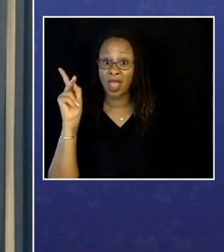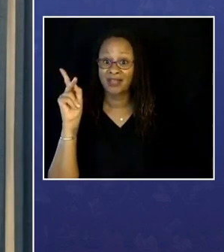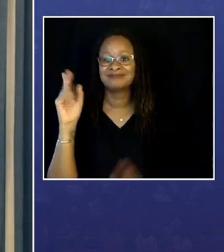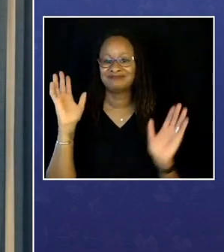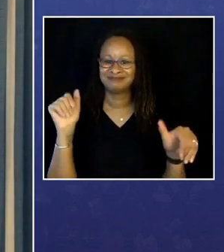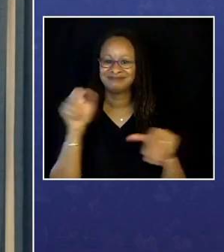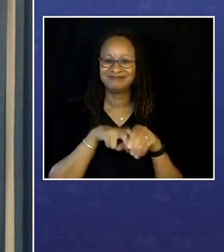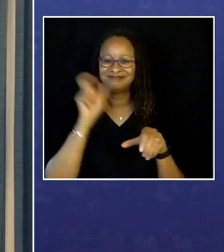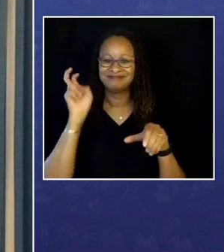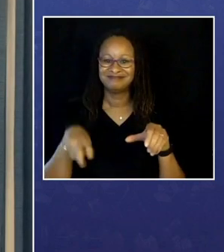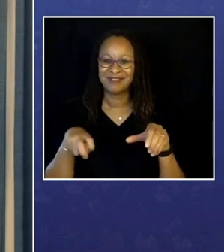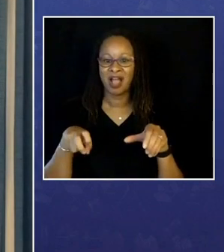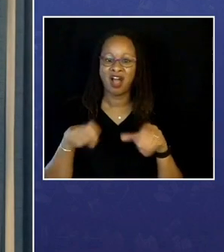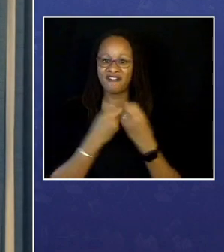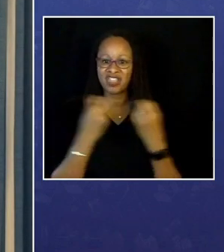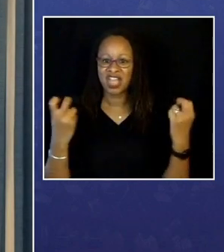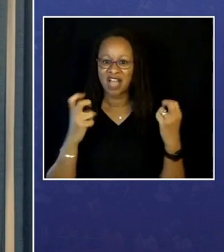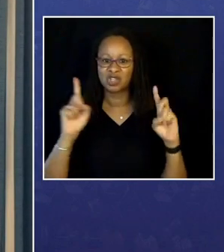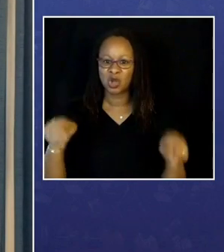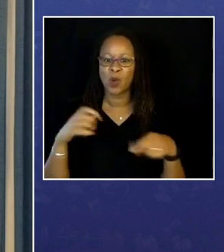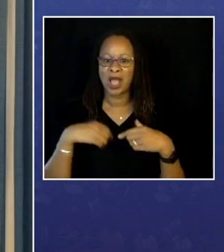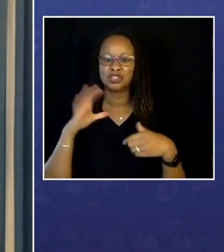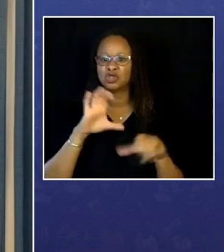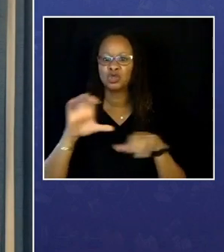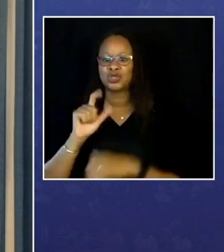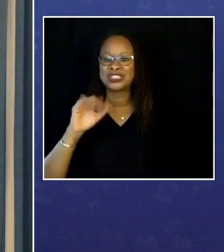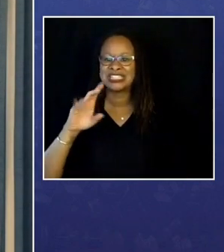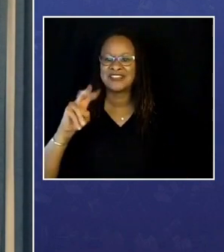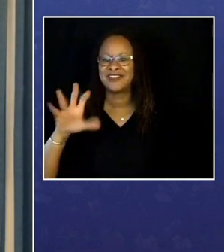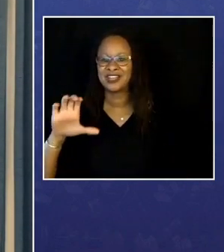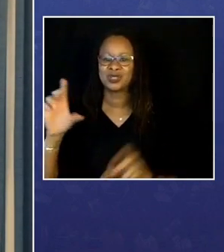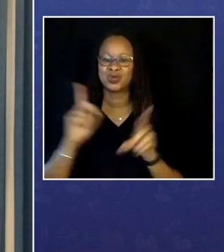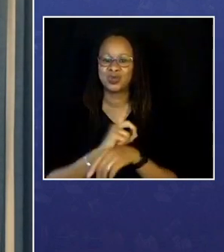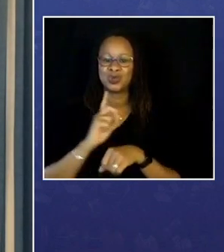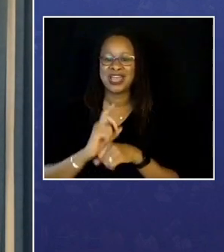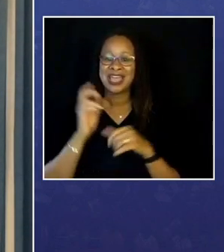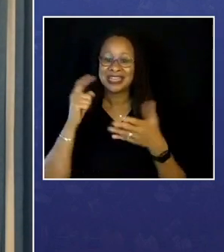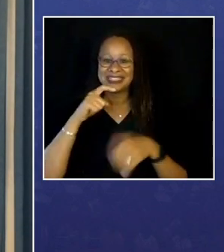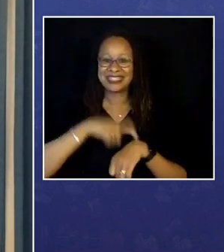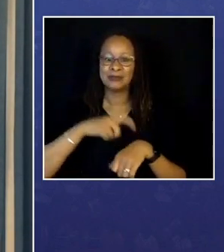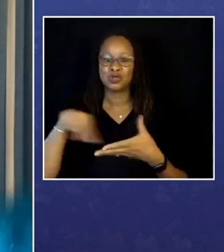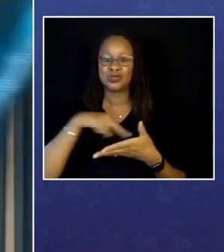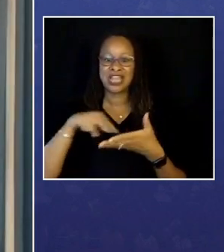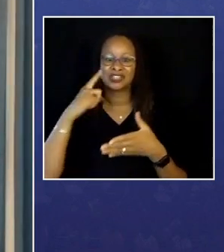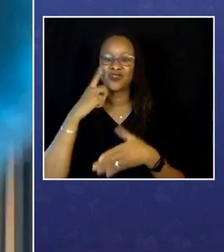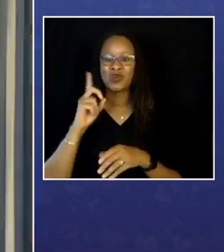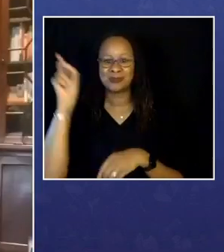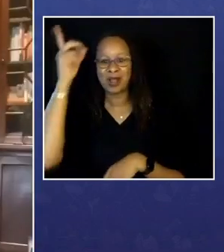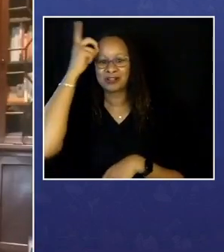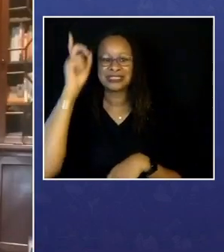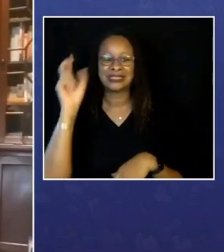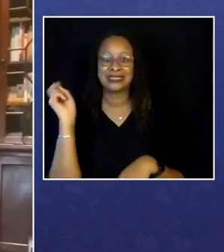Okay, so get off that civic booty and let's do our civic duty. Join me. It's time to dance for democracy.